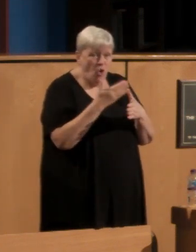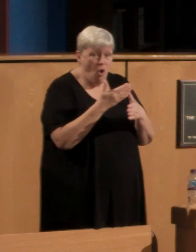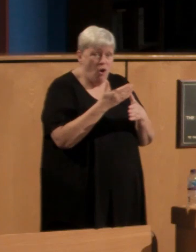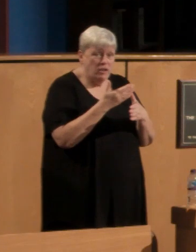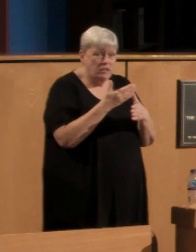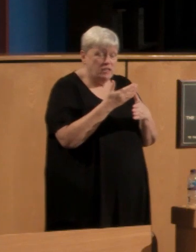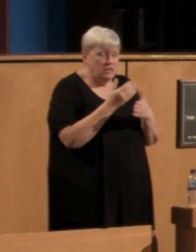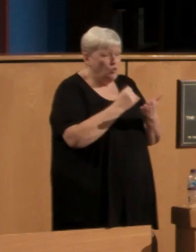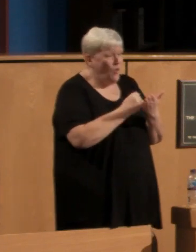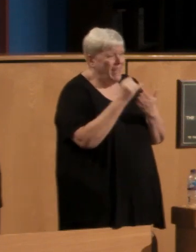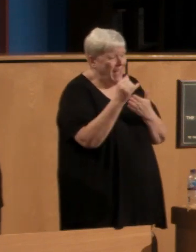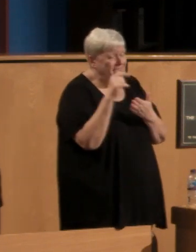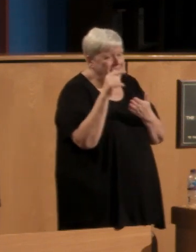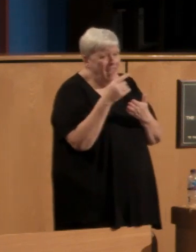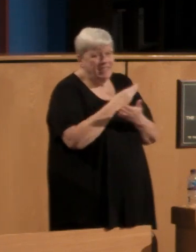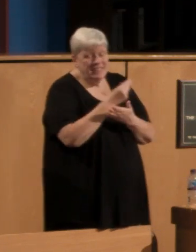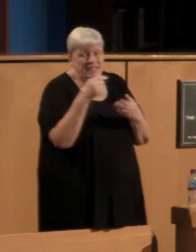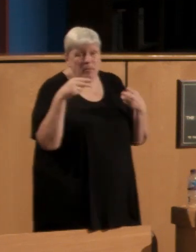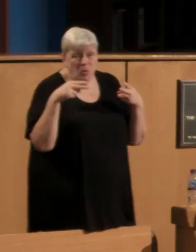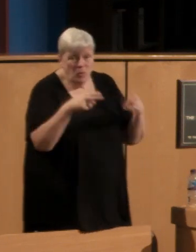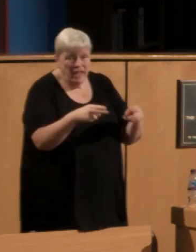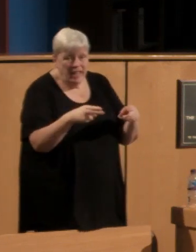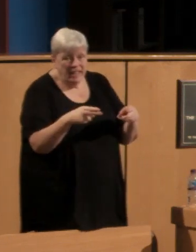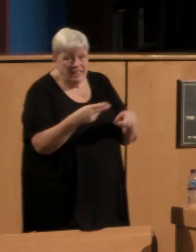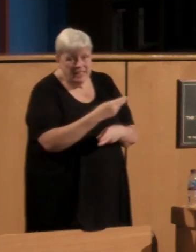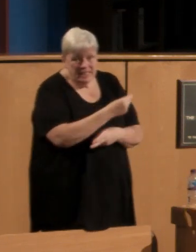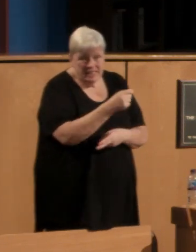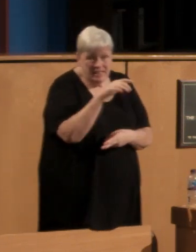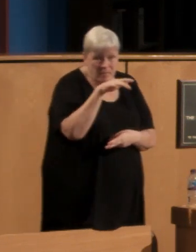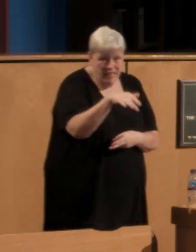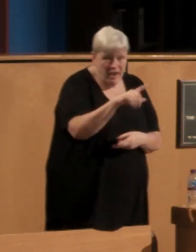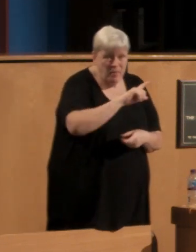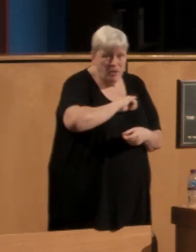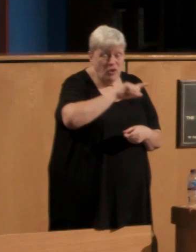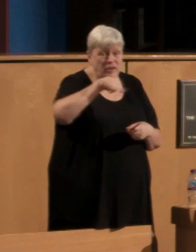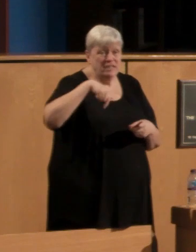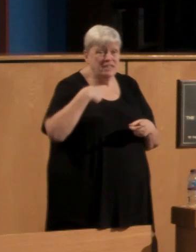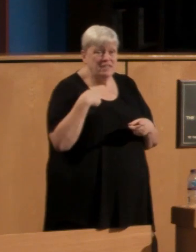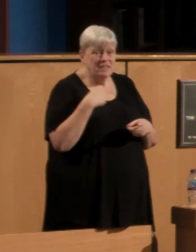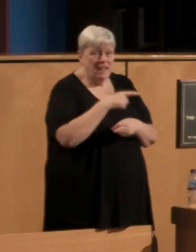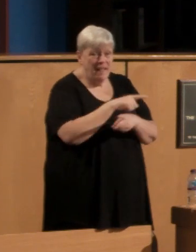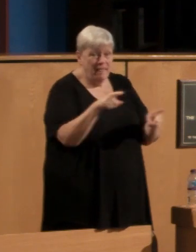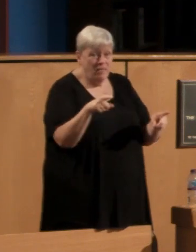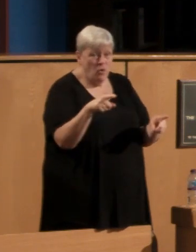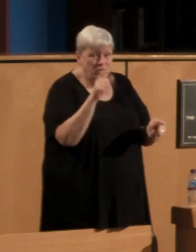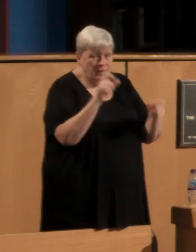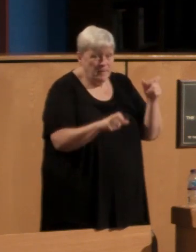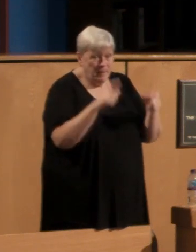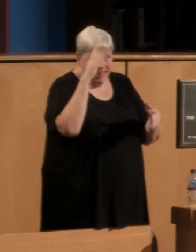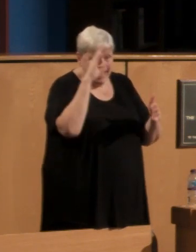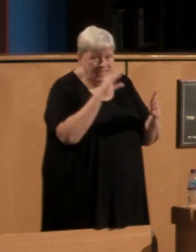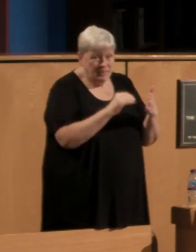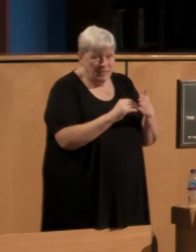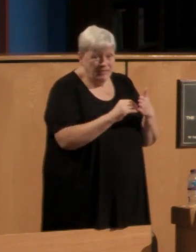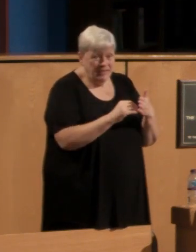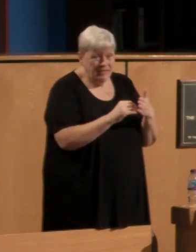go against that, when in some ways some of the tropes are there because that's then how those people experience that, because that's been